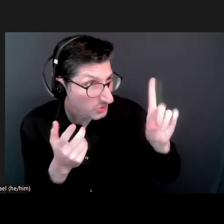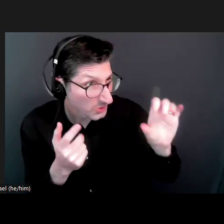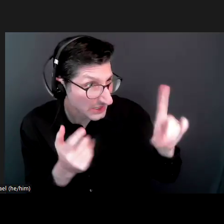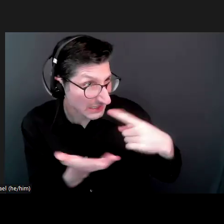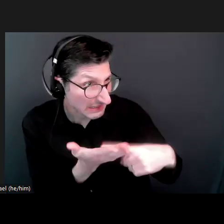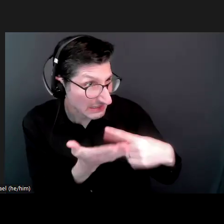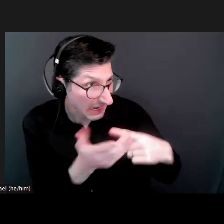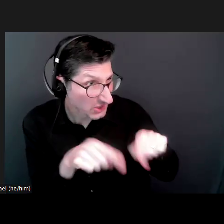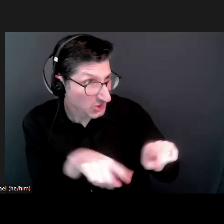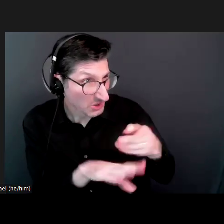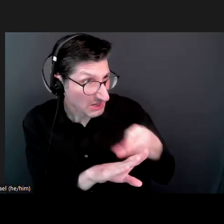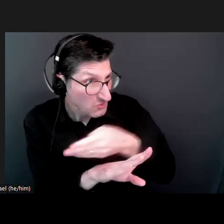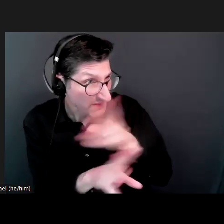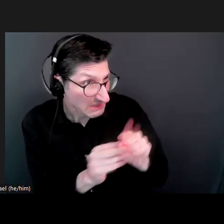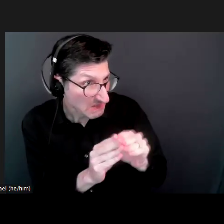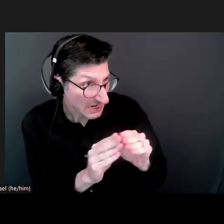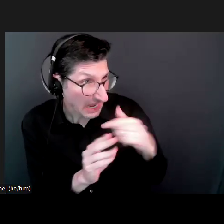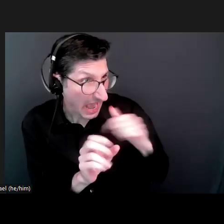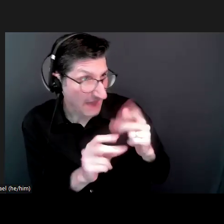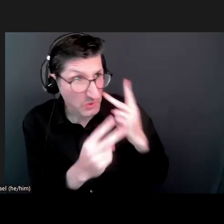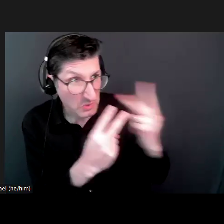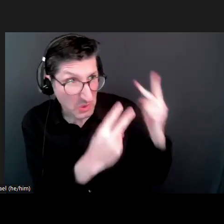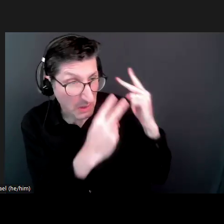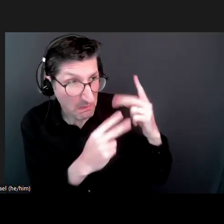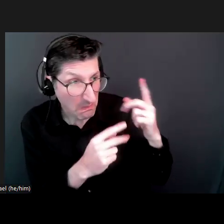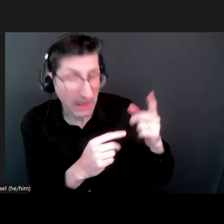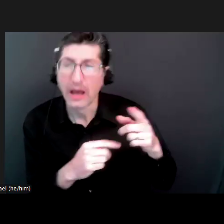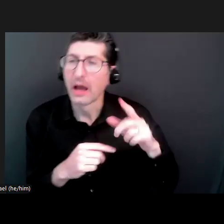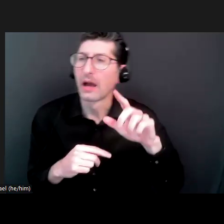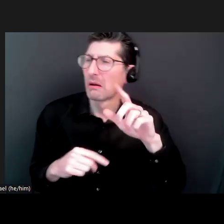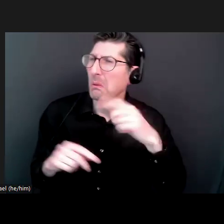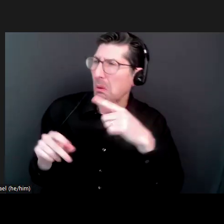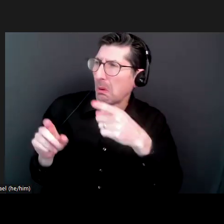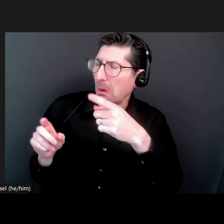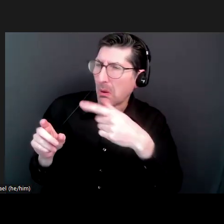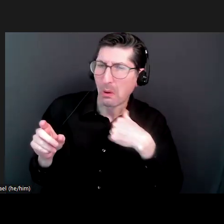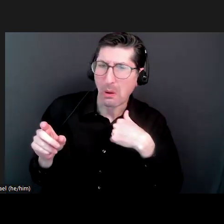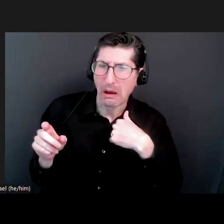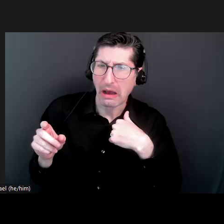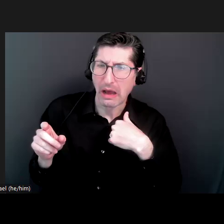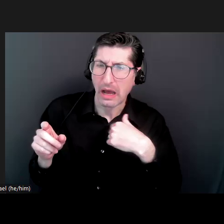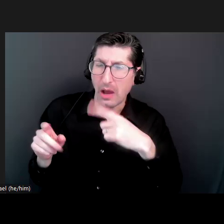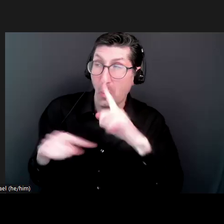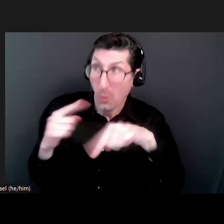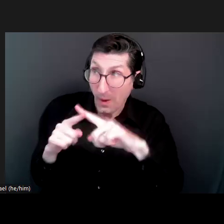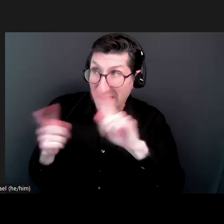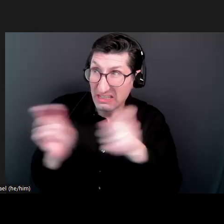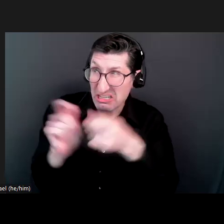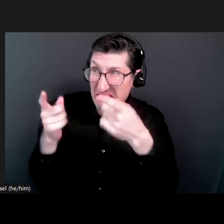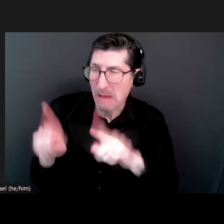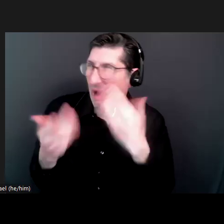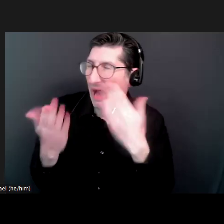I would have to get back to you to see when the change was, but I'm happy to do that either over email or over a phone call.